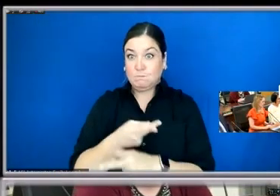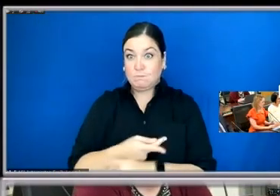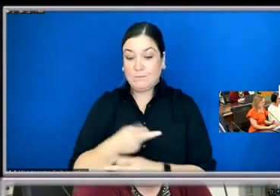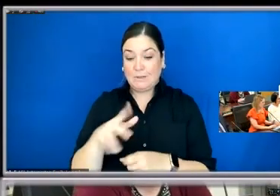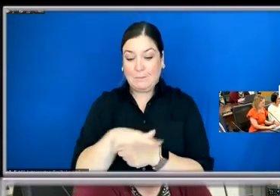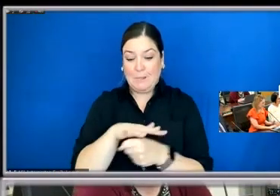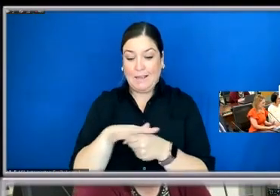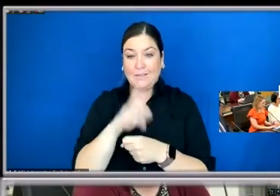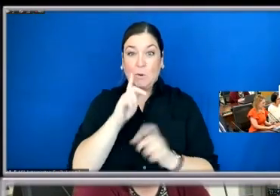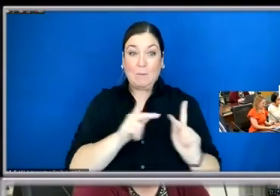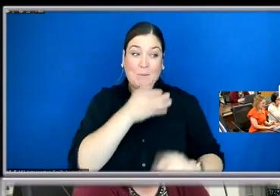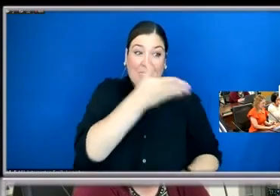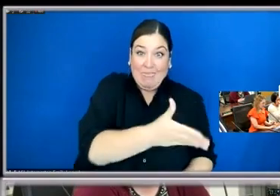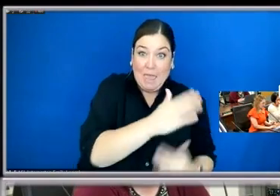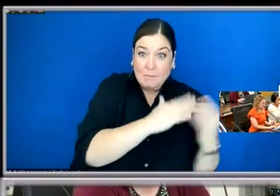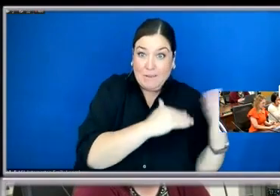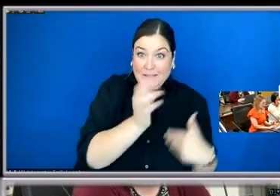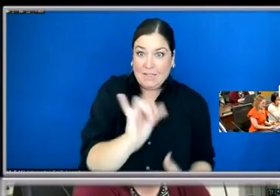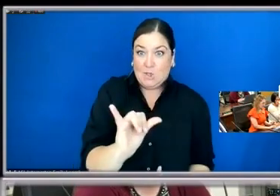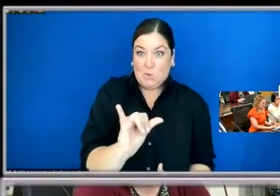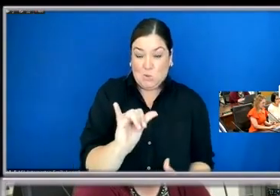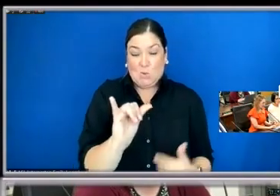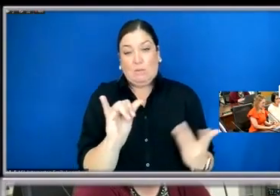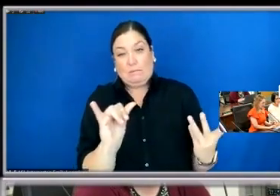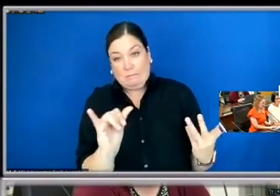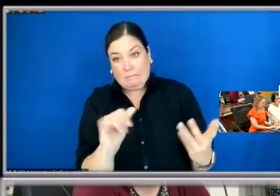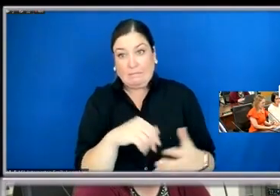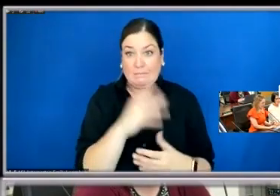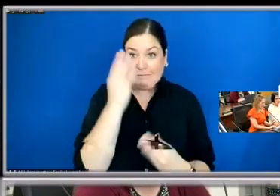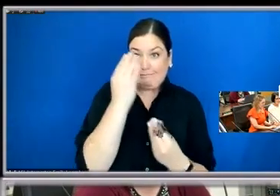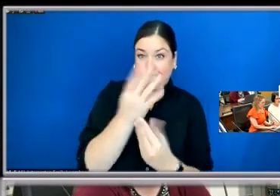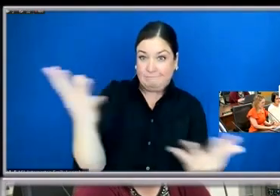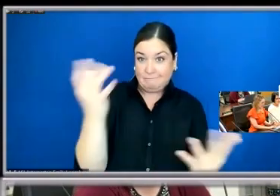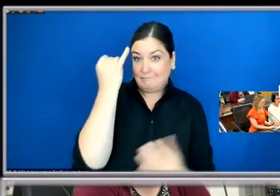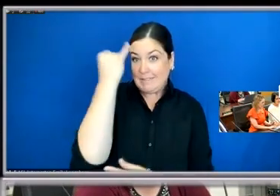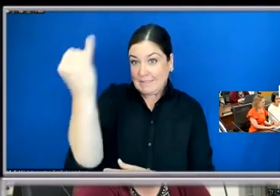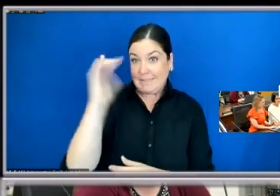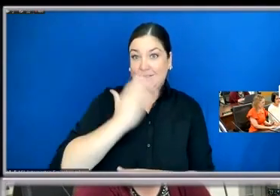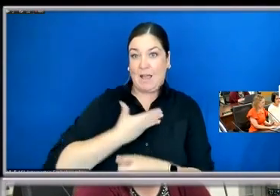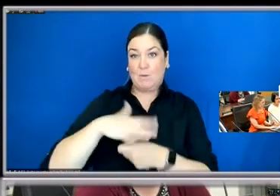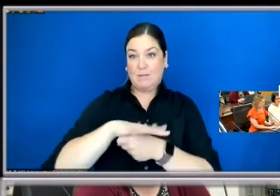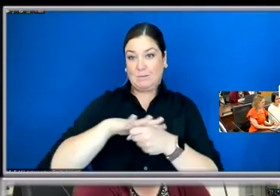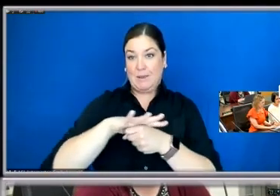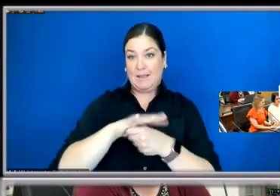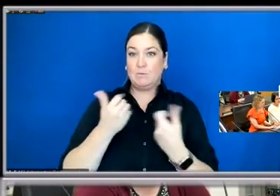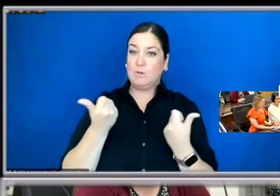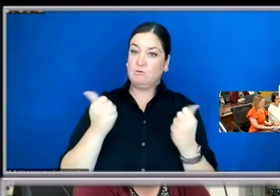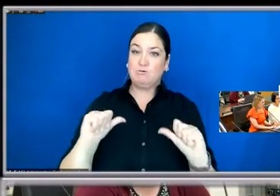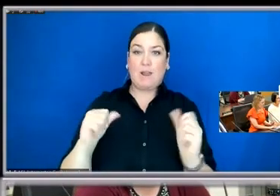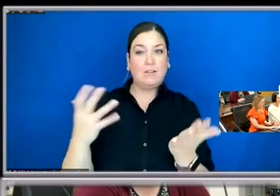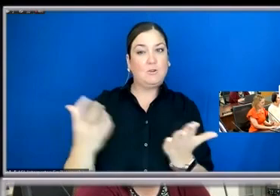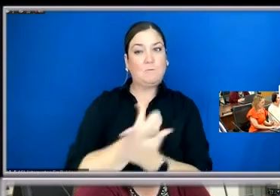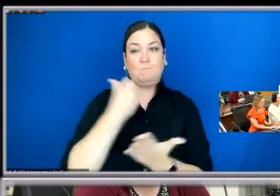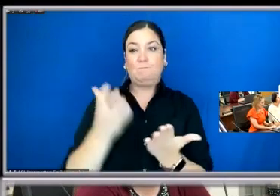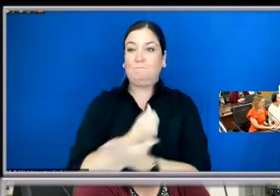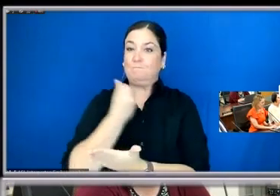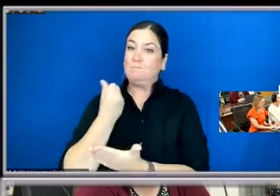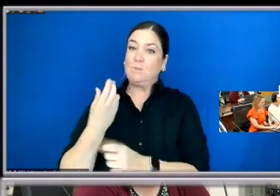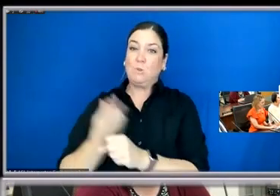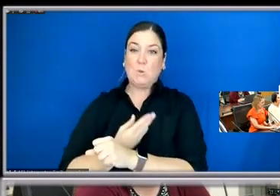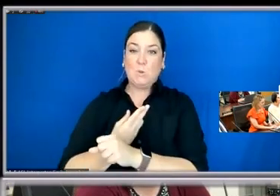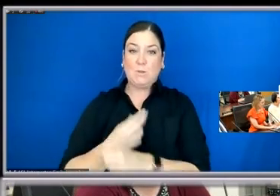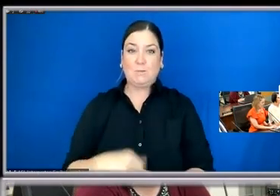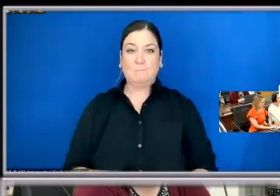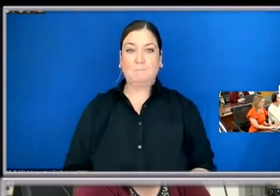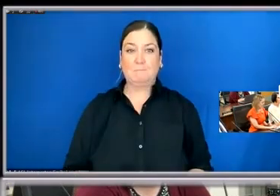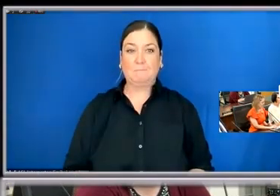too. So that is just to give you an idea of the spaces that we're trying to utilize right now. And then I'll go